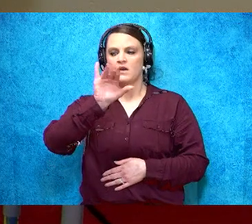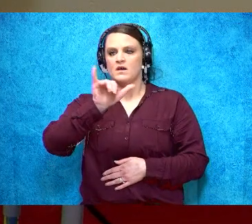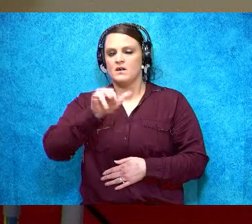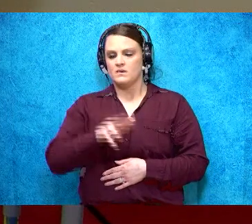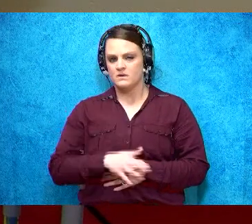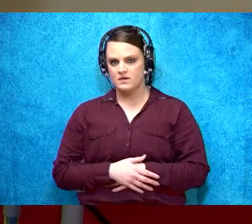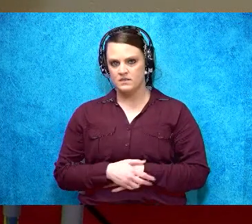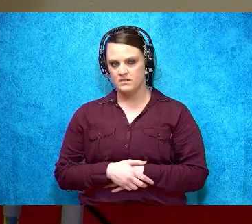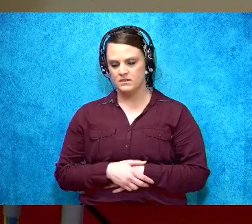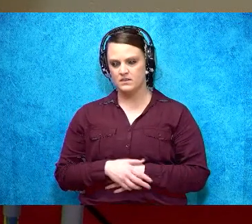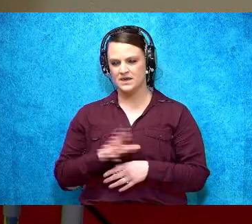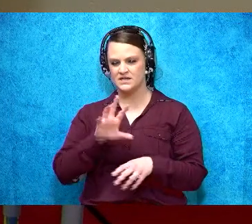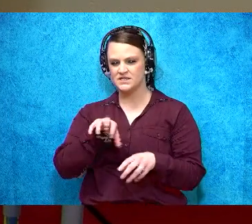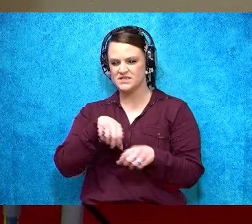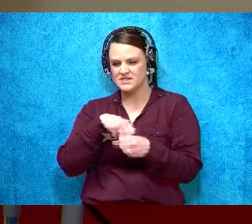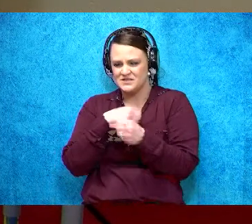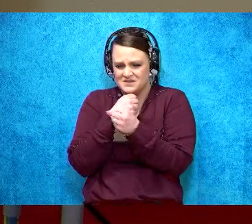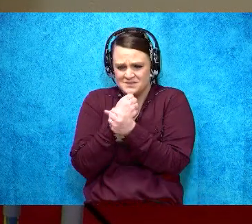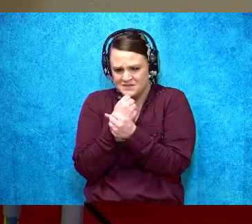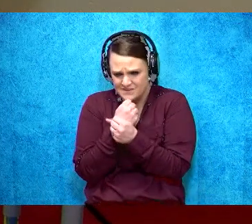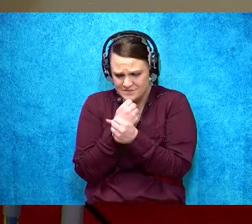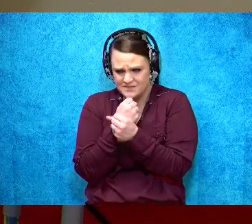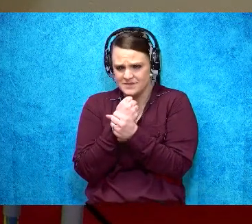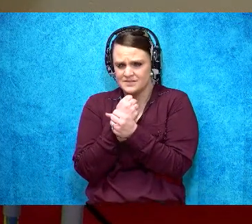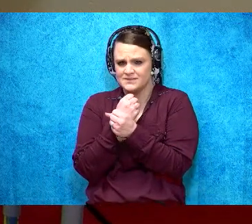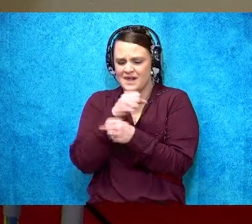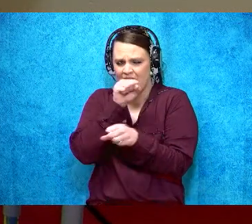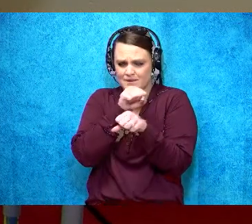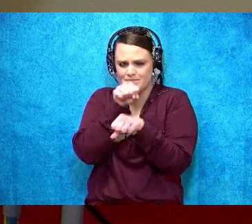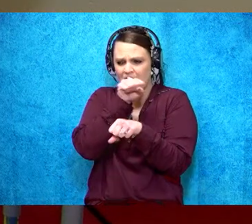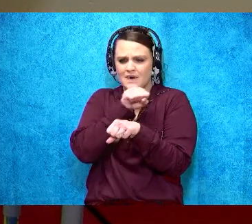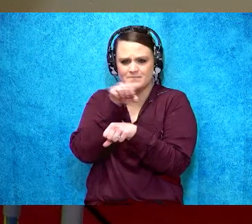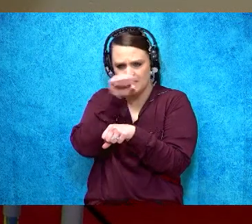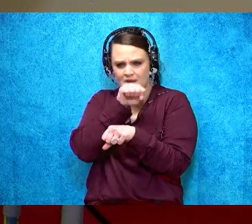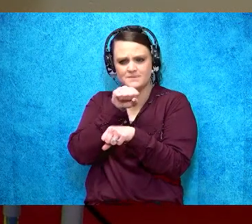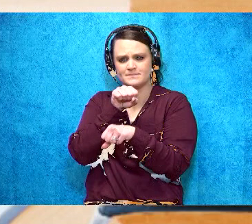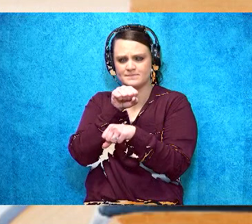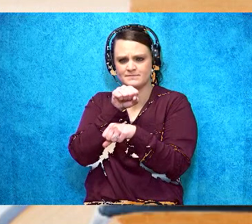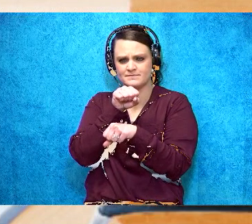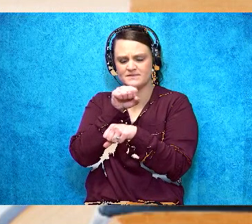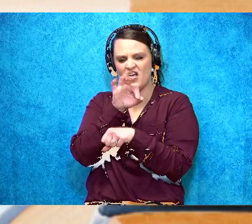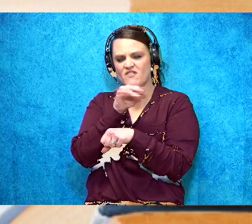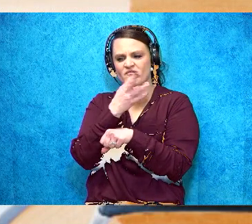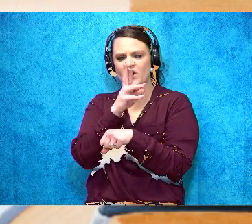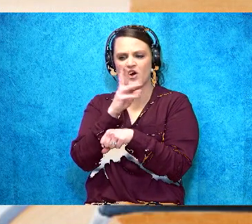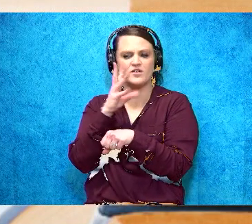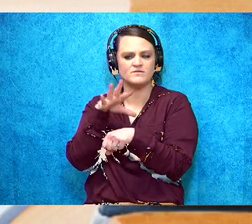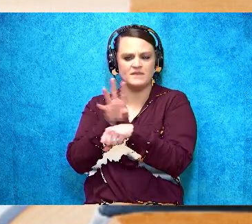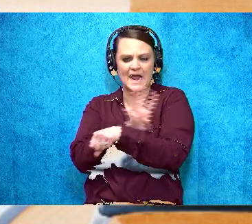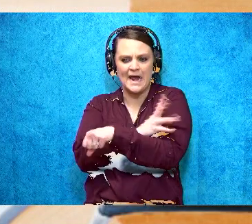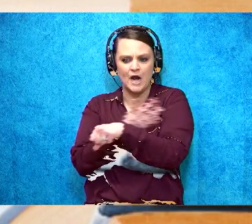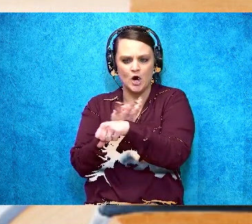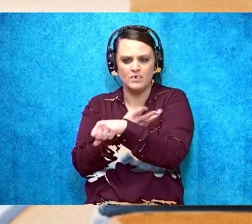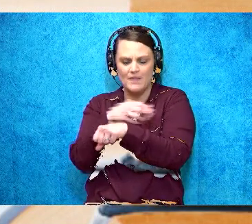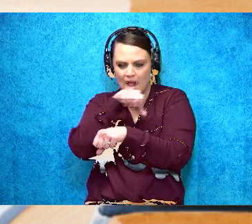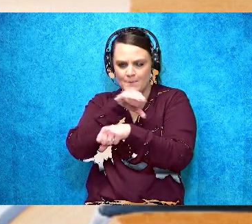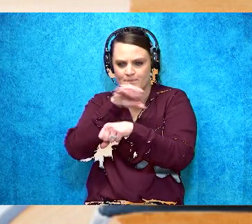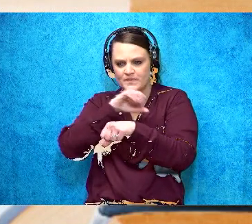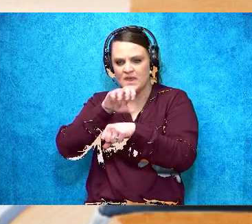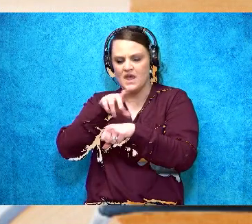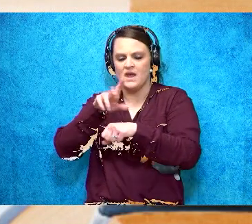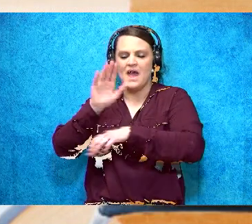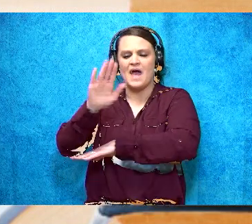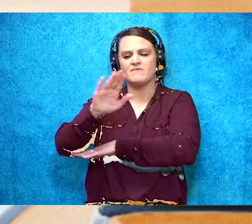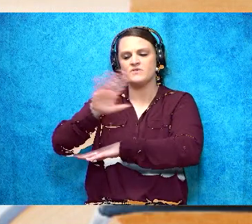happily as she curled into a ball and licked her fur. After a long afternoon of laying in